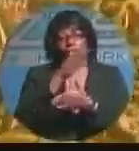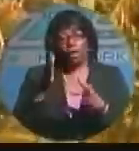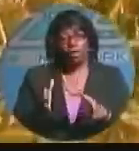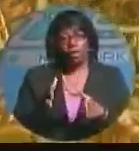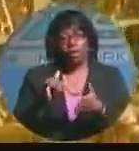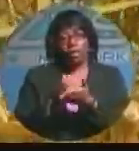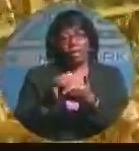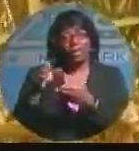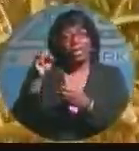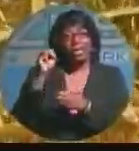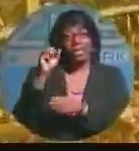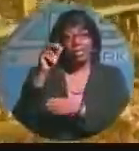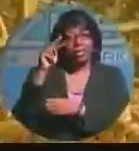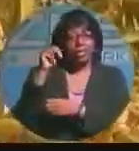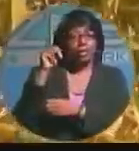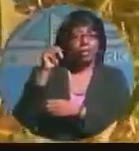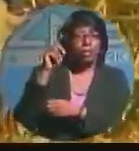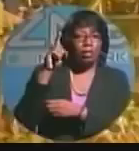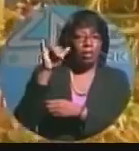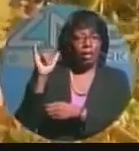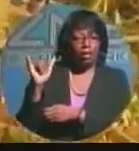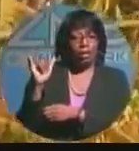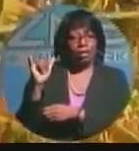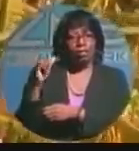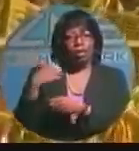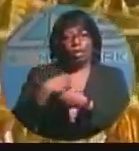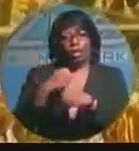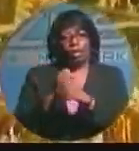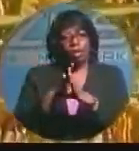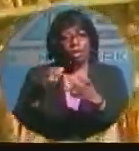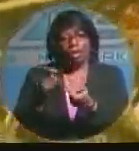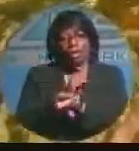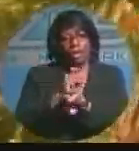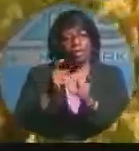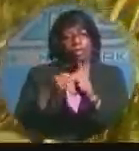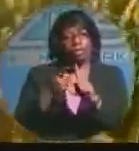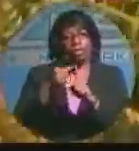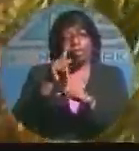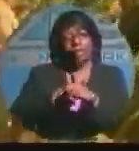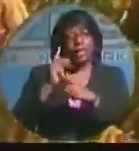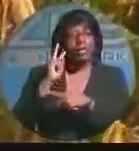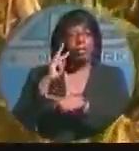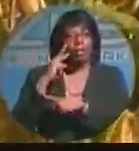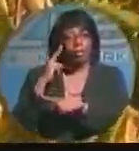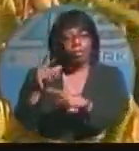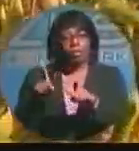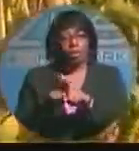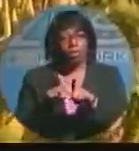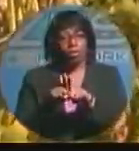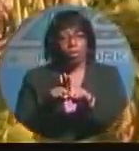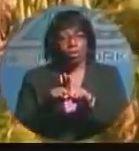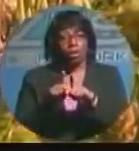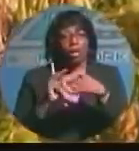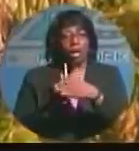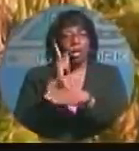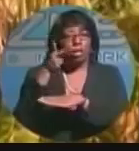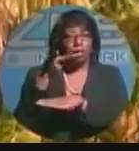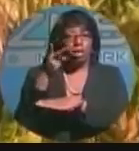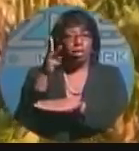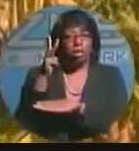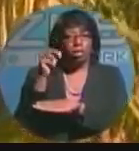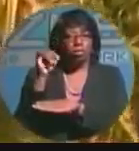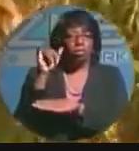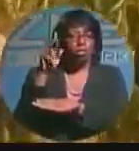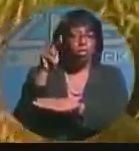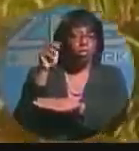Hurricane Sandy caused major damage to crops like these bananas and vegetables. But according to Minister of Agriculture and Marine Resources V.